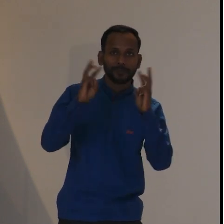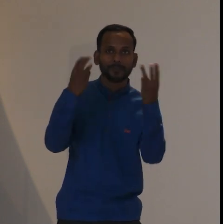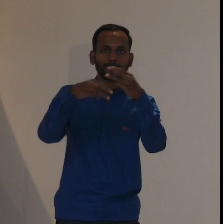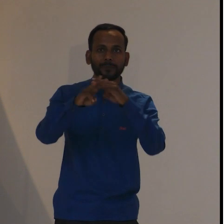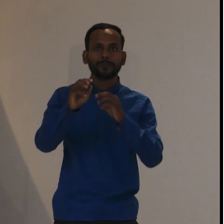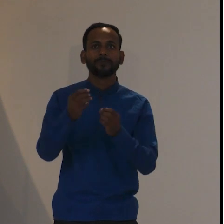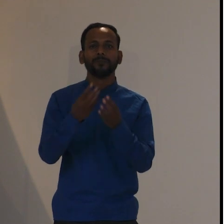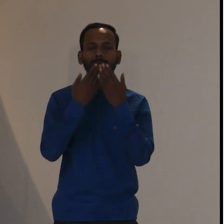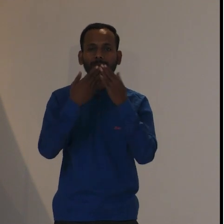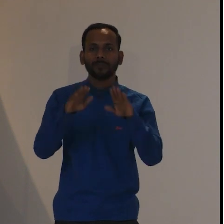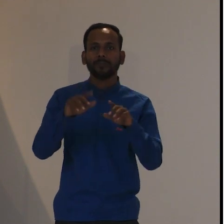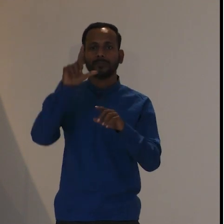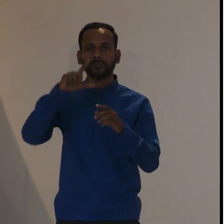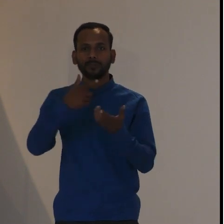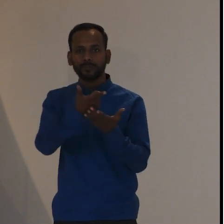and school,